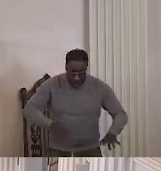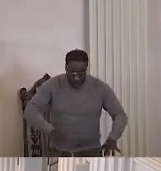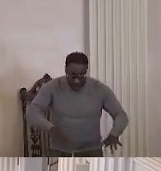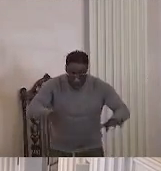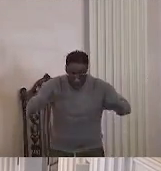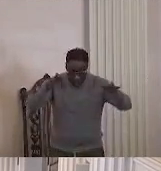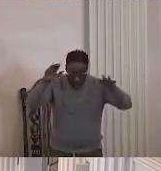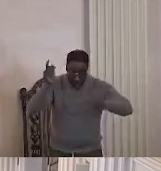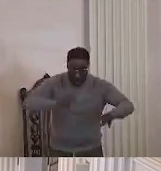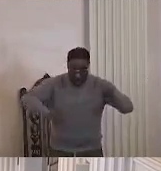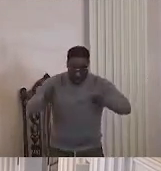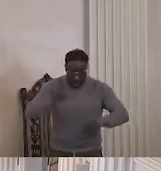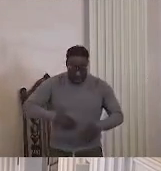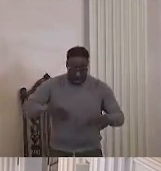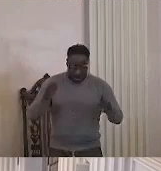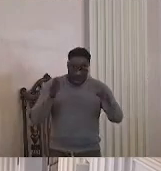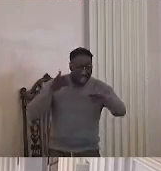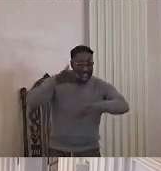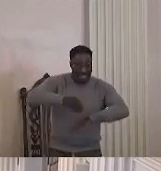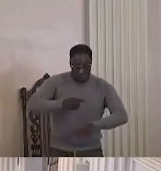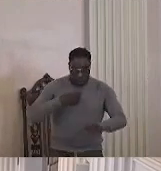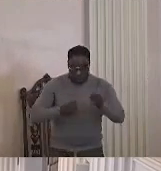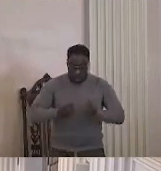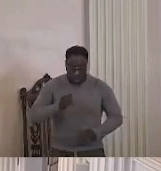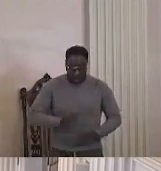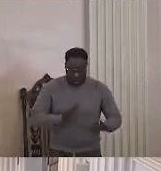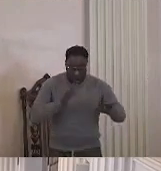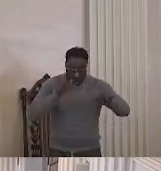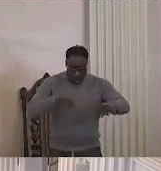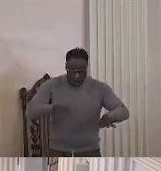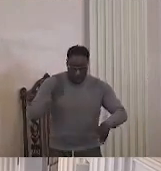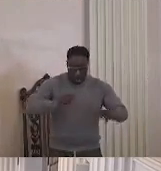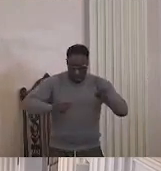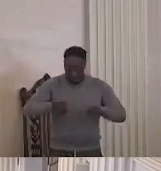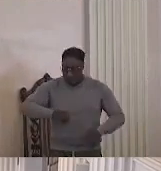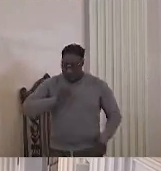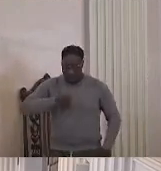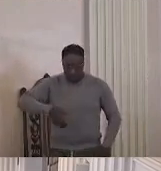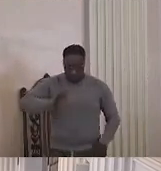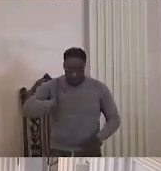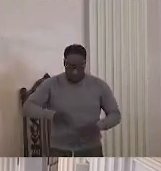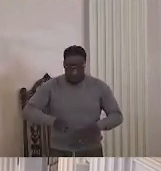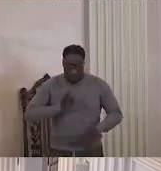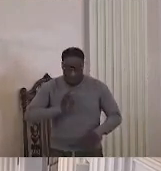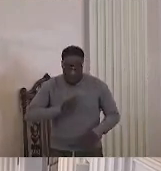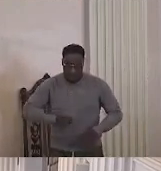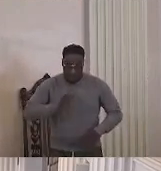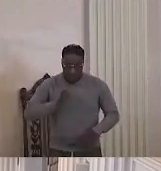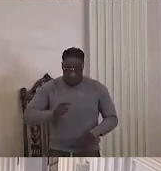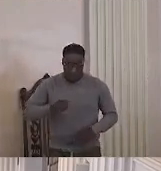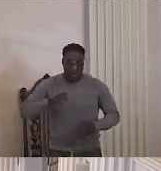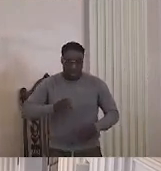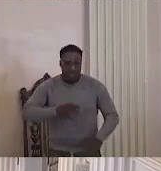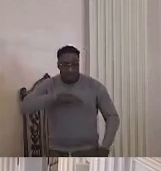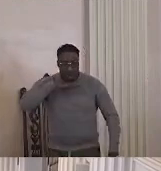with dead blood. Well, the people haven't drank in so long, the water won't even make blood.